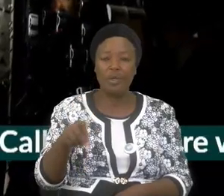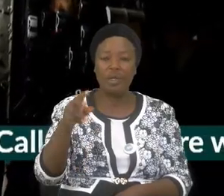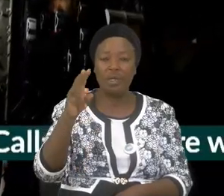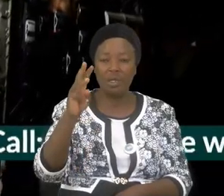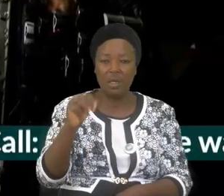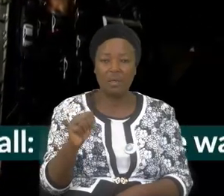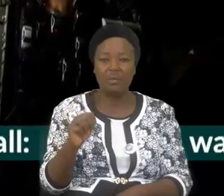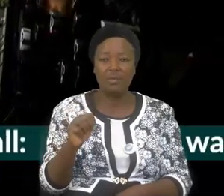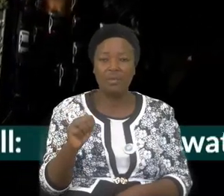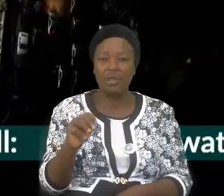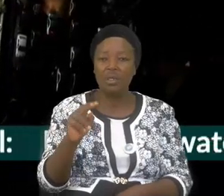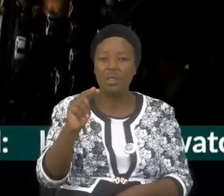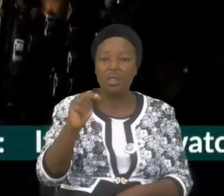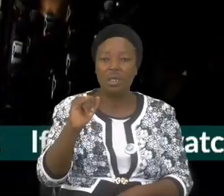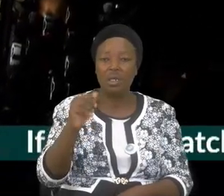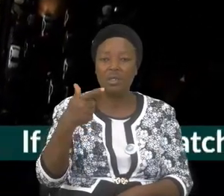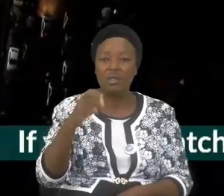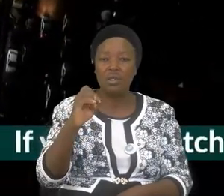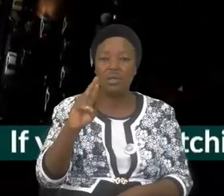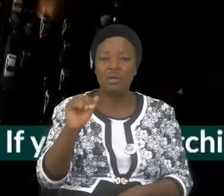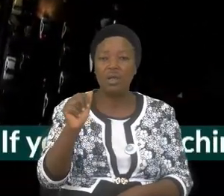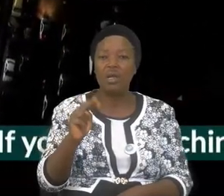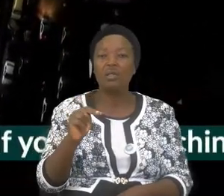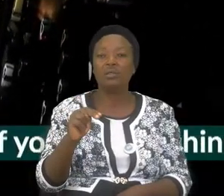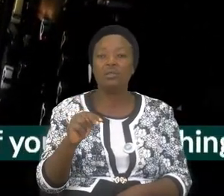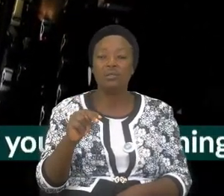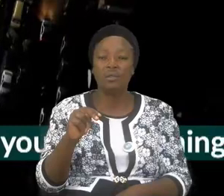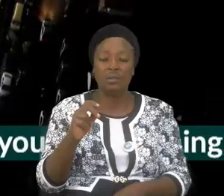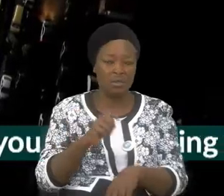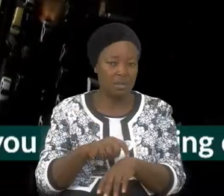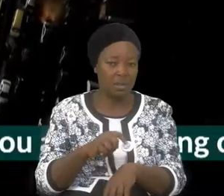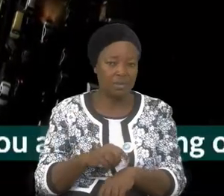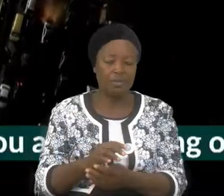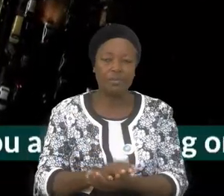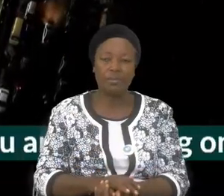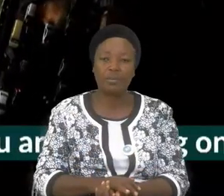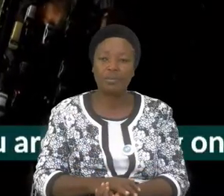And for people online, our friends online,